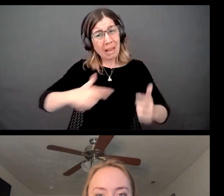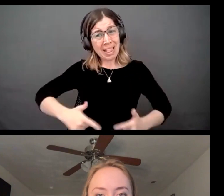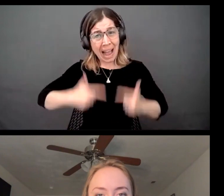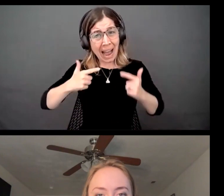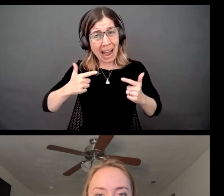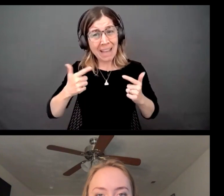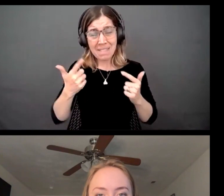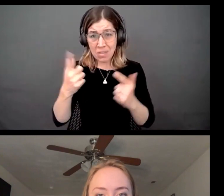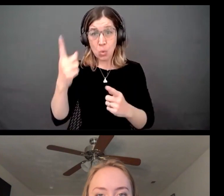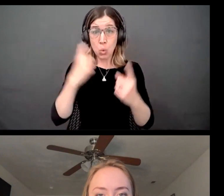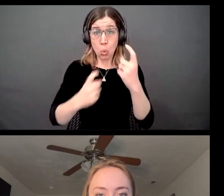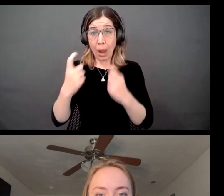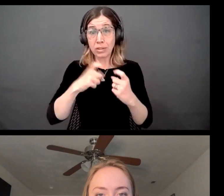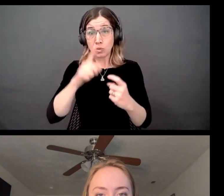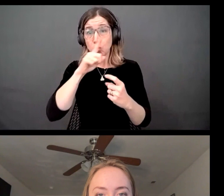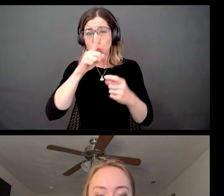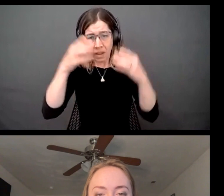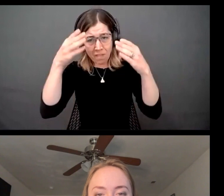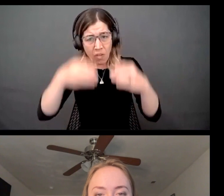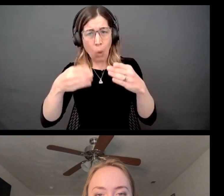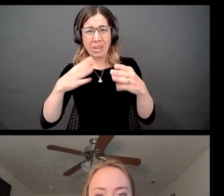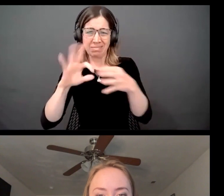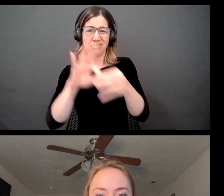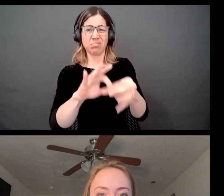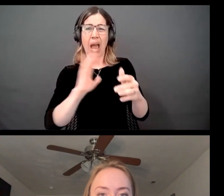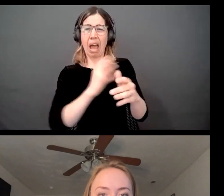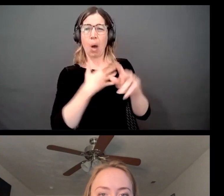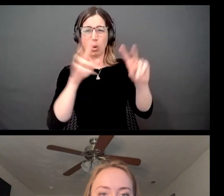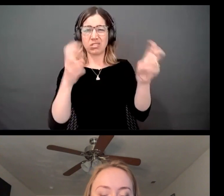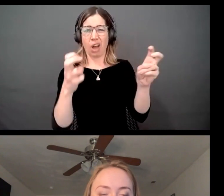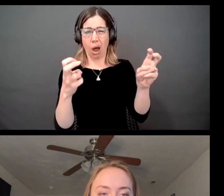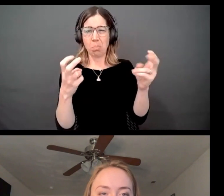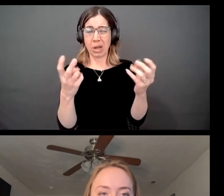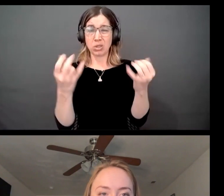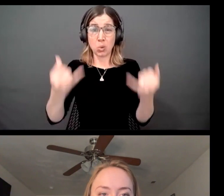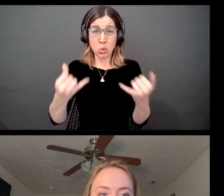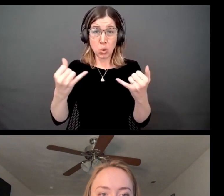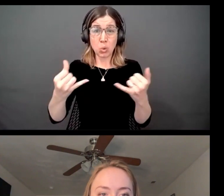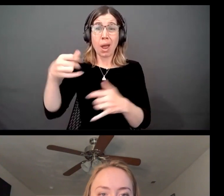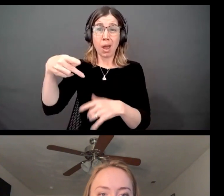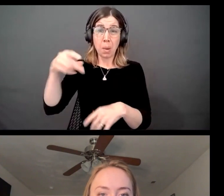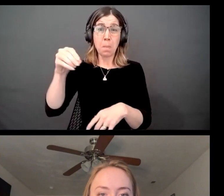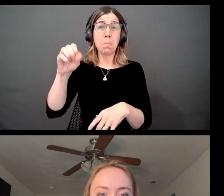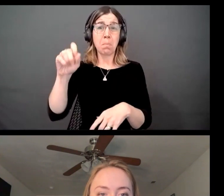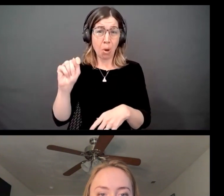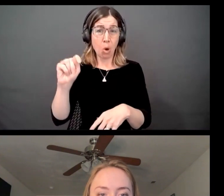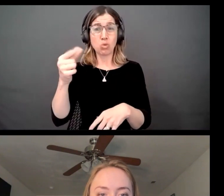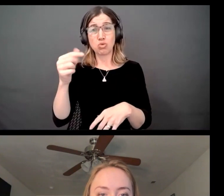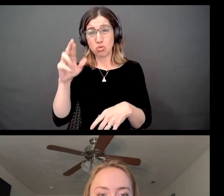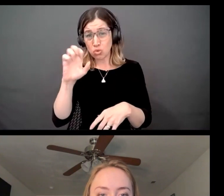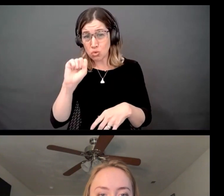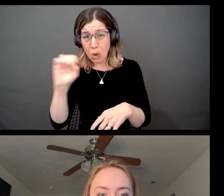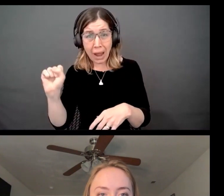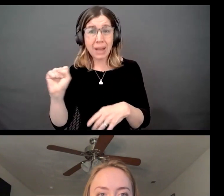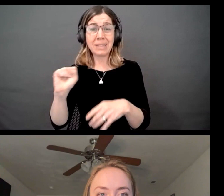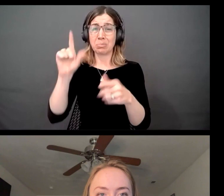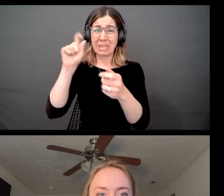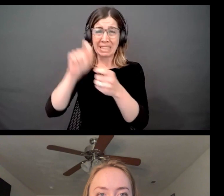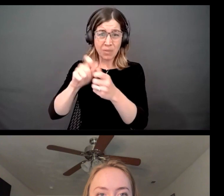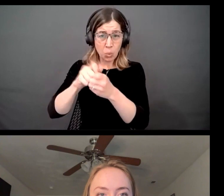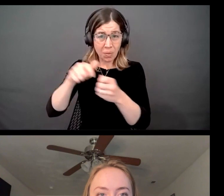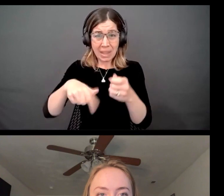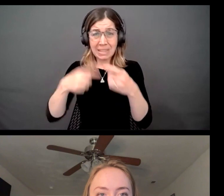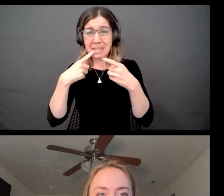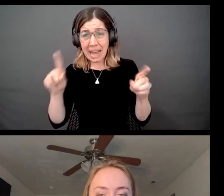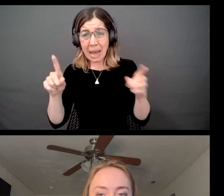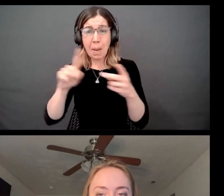questions are really going to be focused on what the topics are. So today being on Postgres and specifically with this announcement of